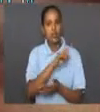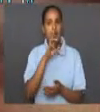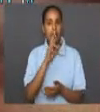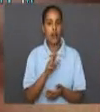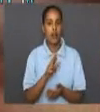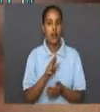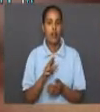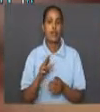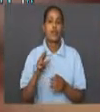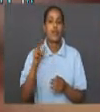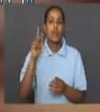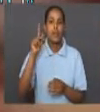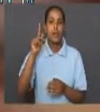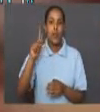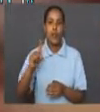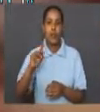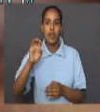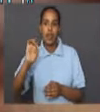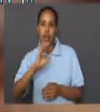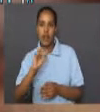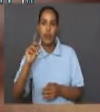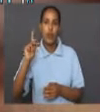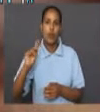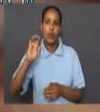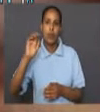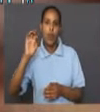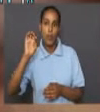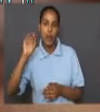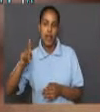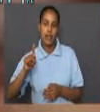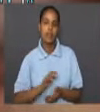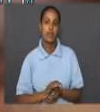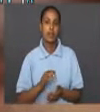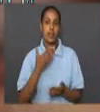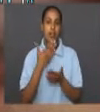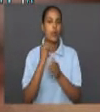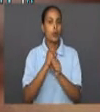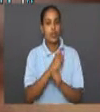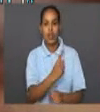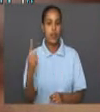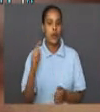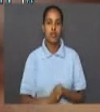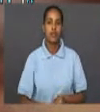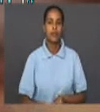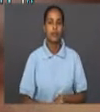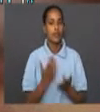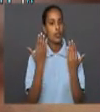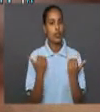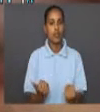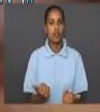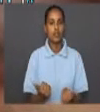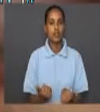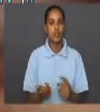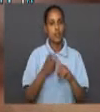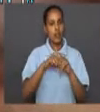are polyethylene and polypropylene. Great work, everyone. Now, let